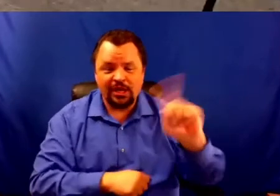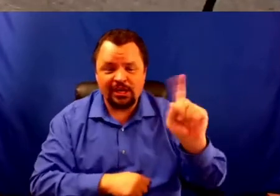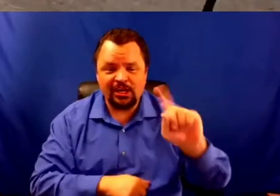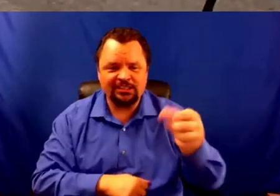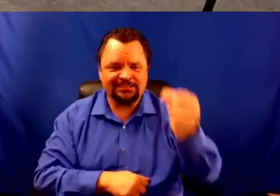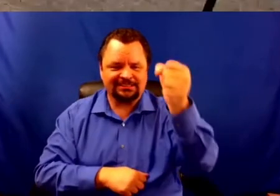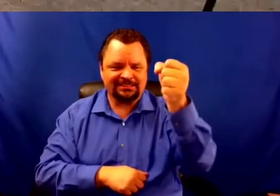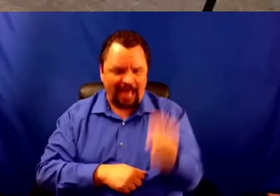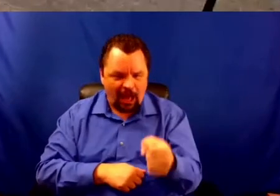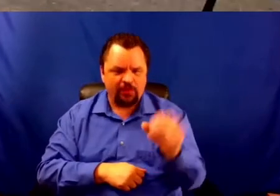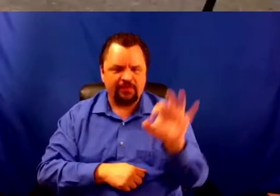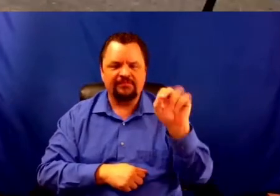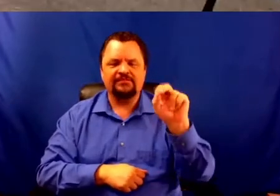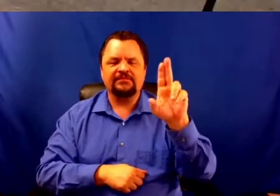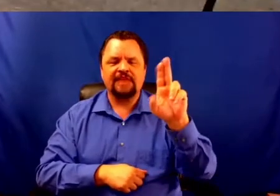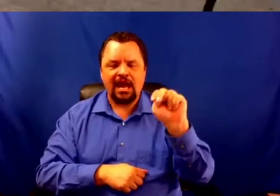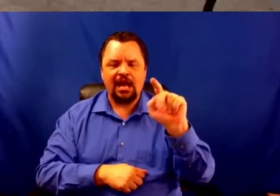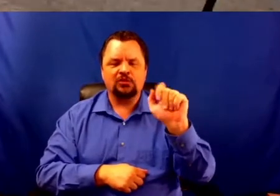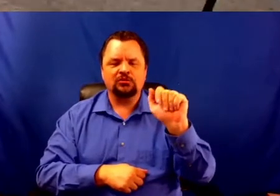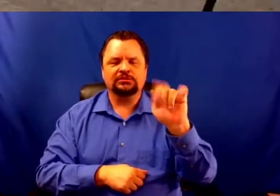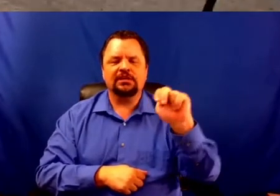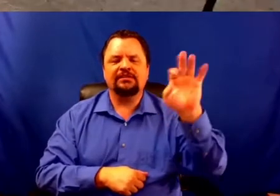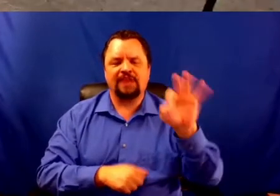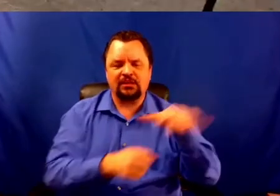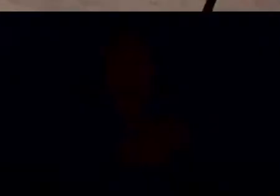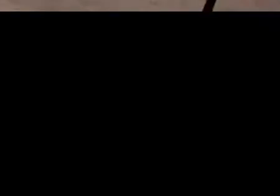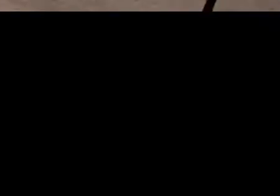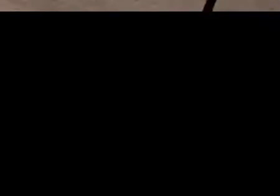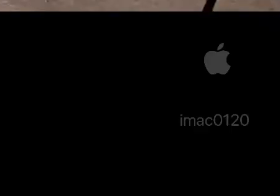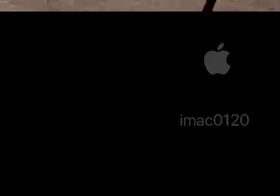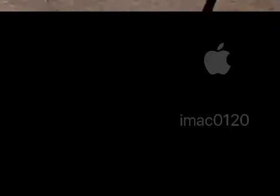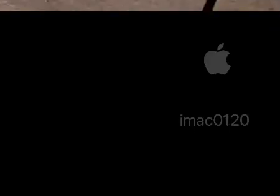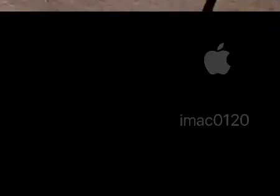in South Fountain,